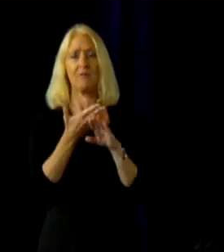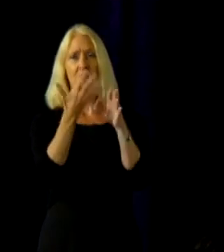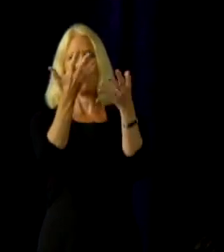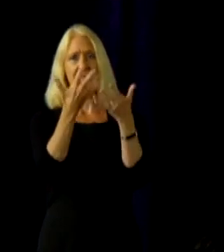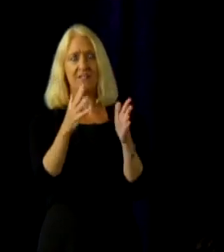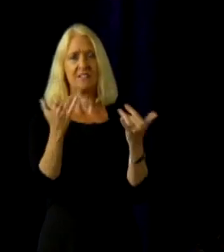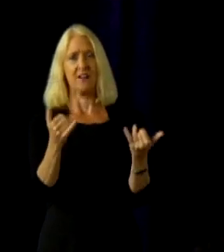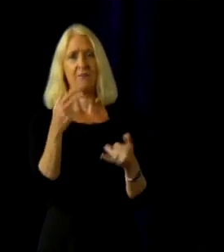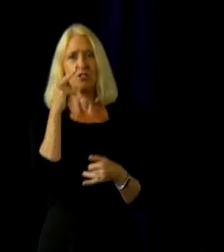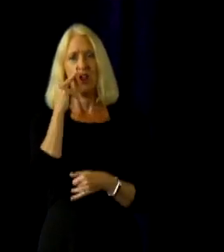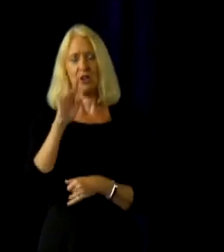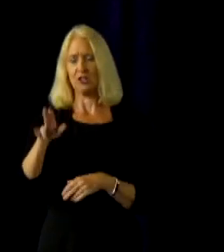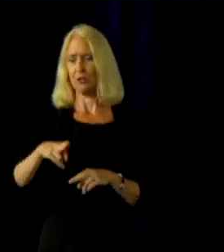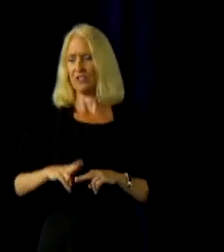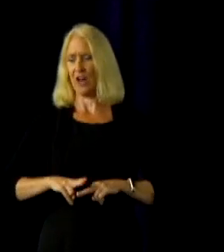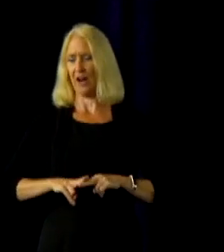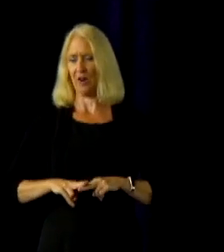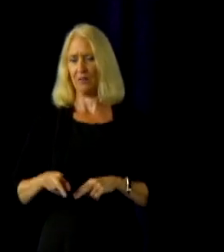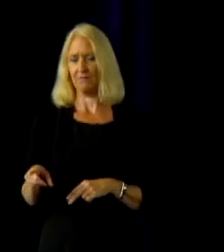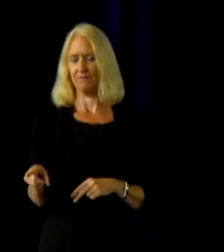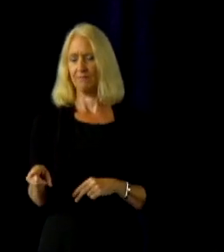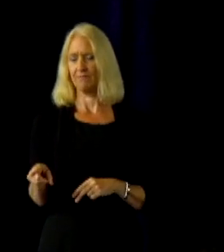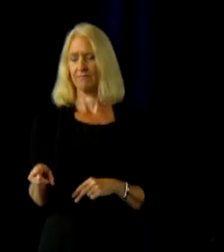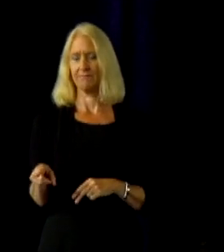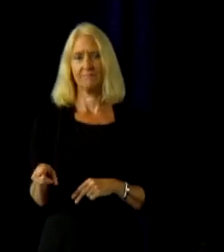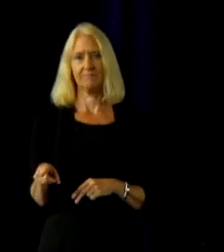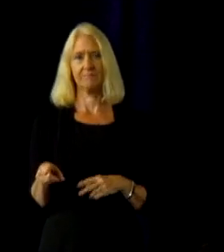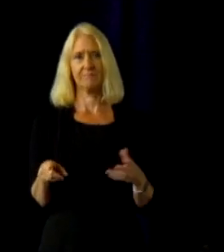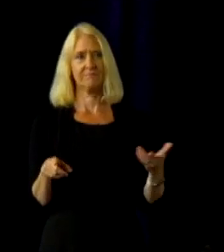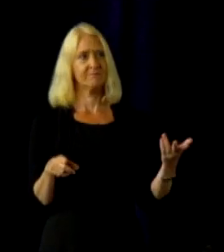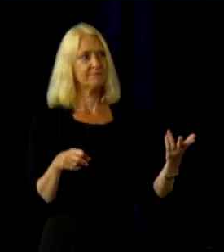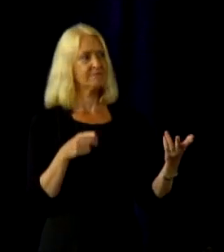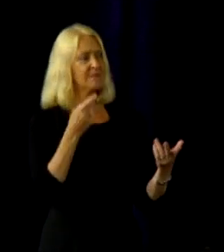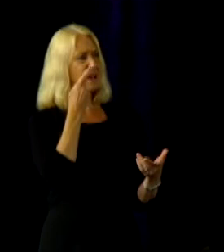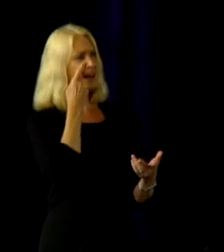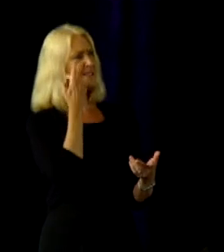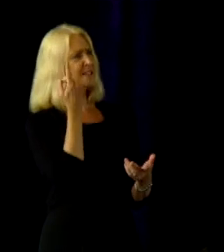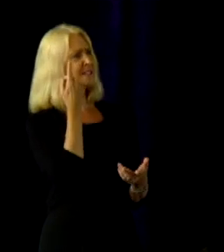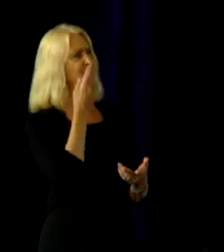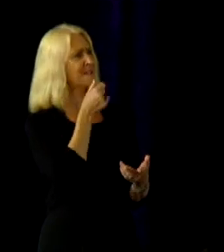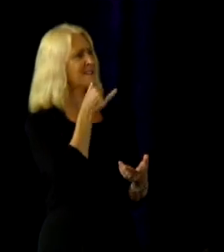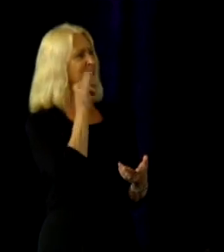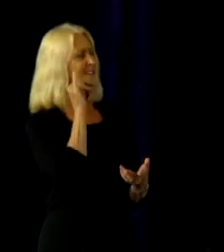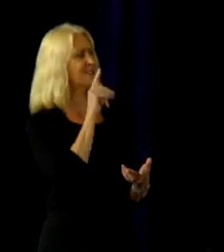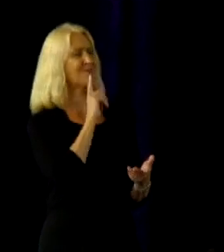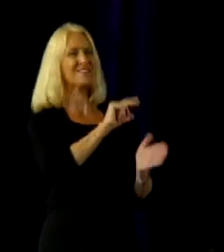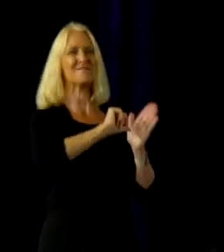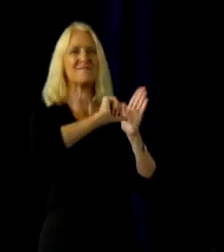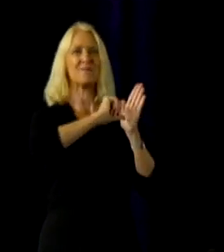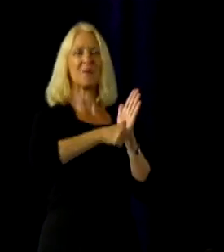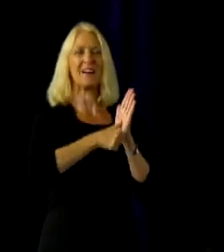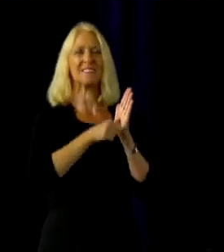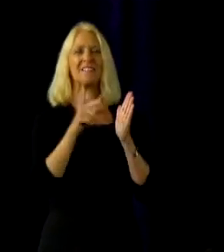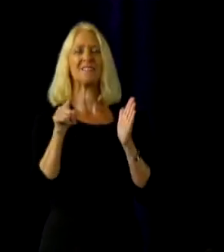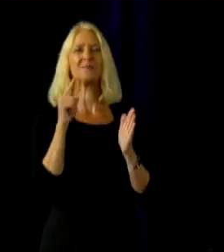the chair you're sitting in. Because I saw something yesterday that was really impressive, and that was